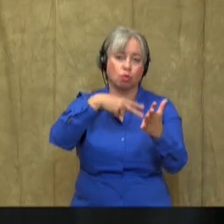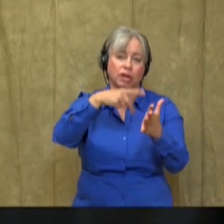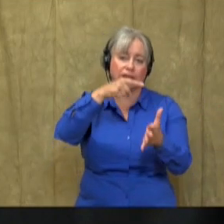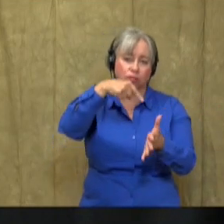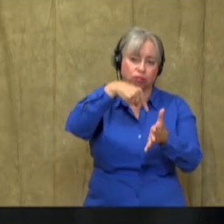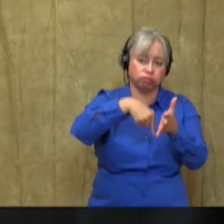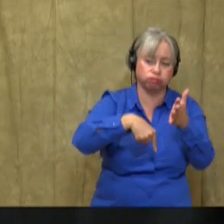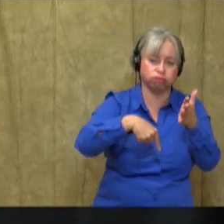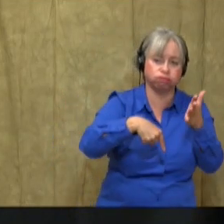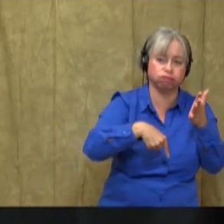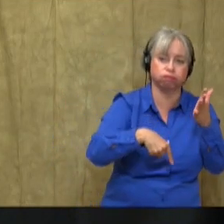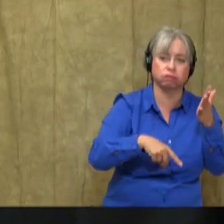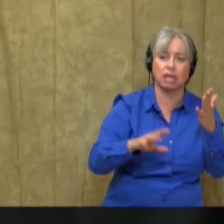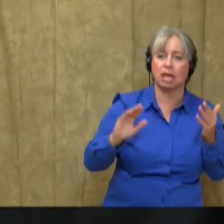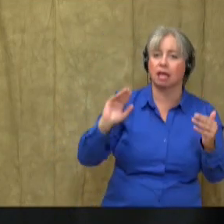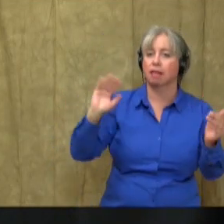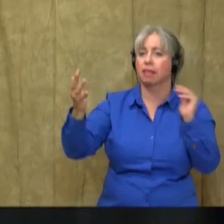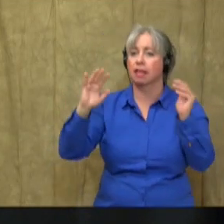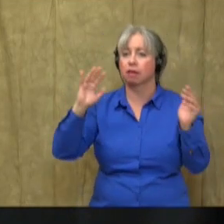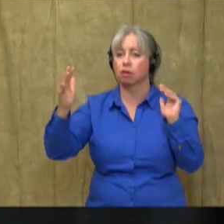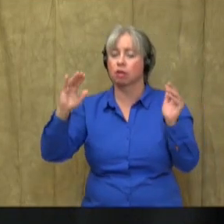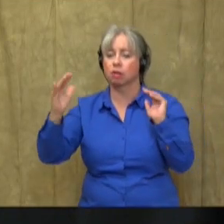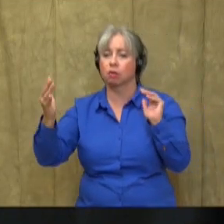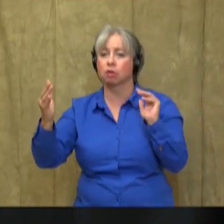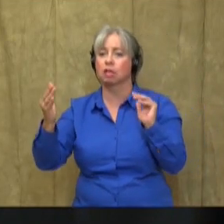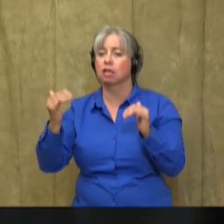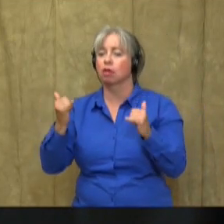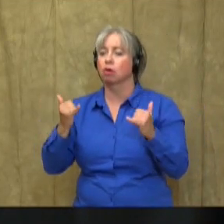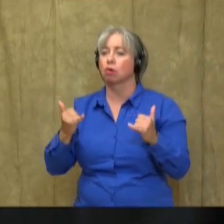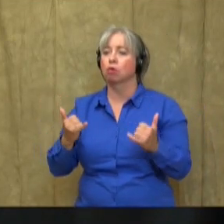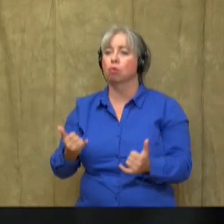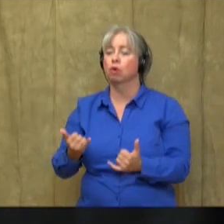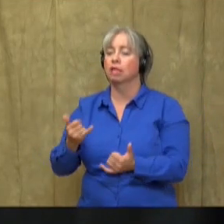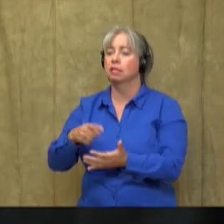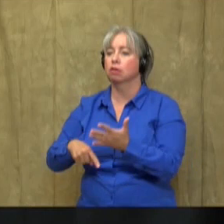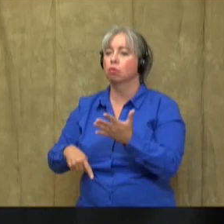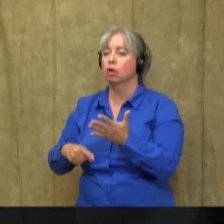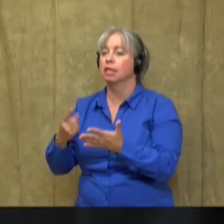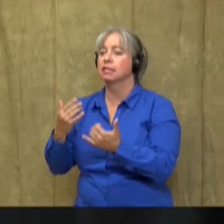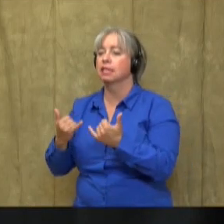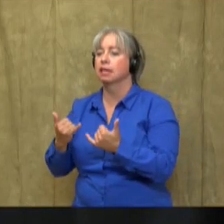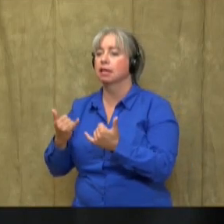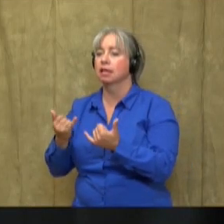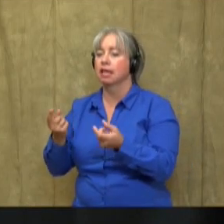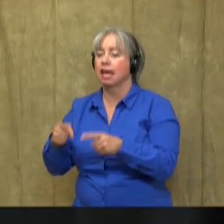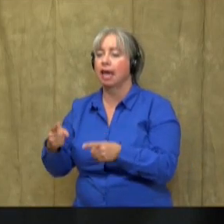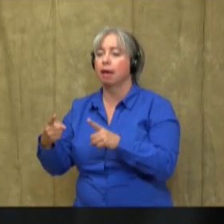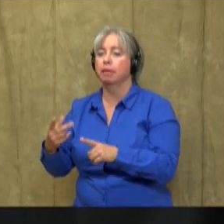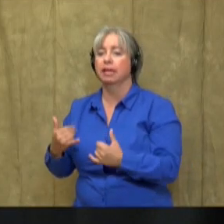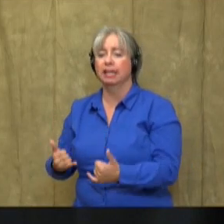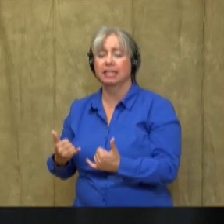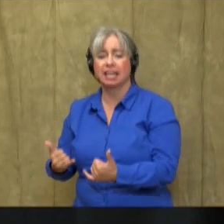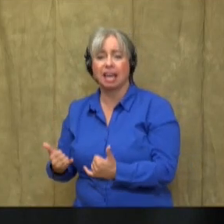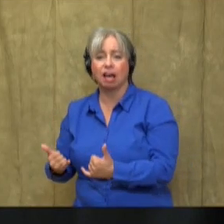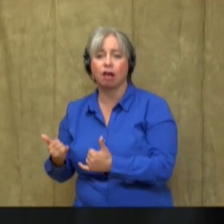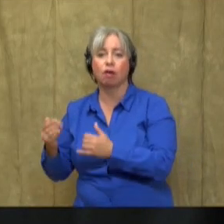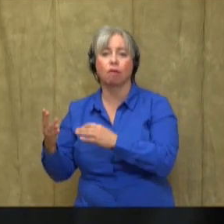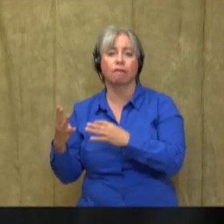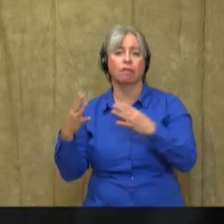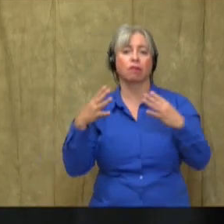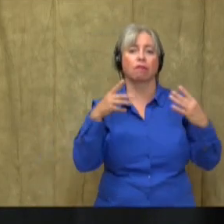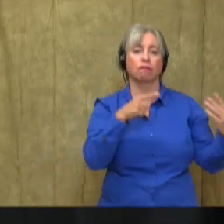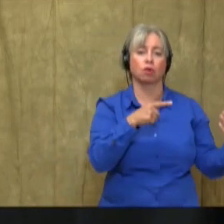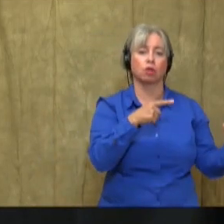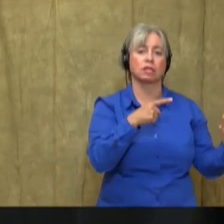some comparison between what is going on in our world today and what was happening with the Black Plague. And maybe you find it